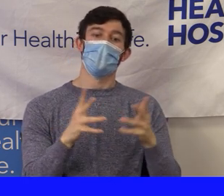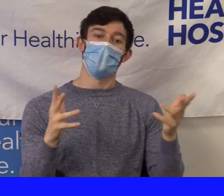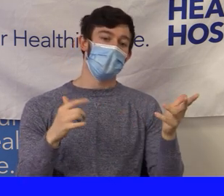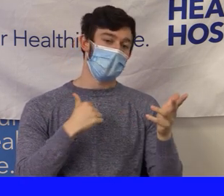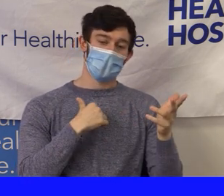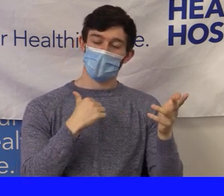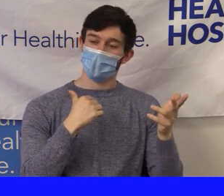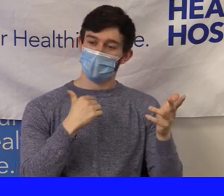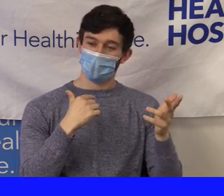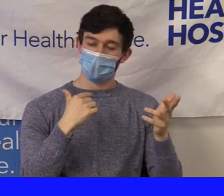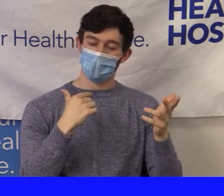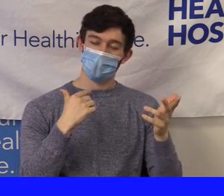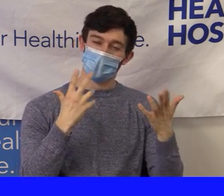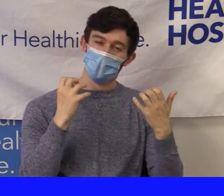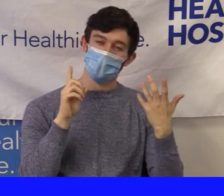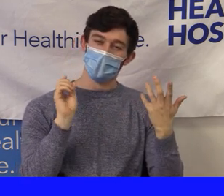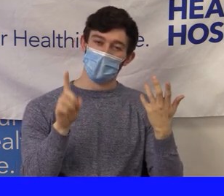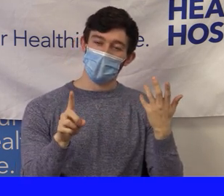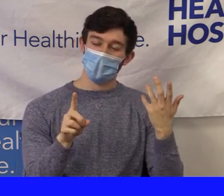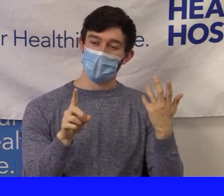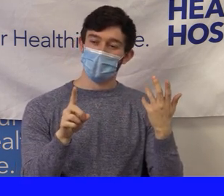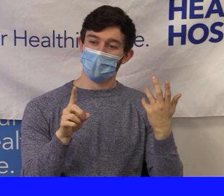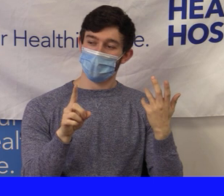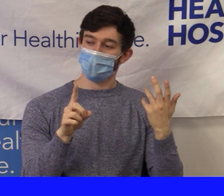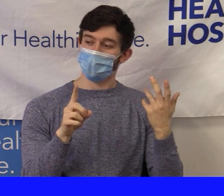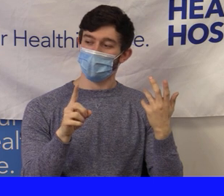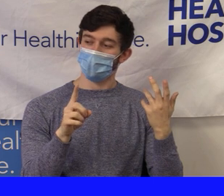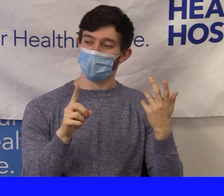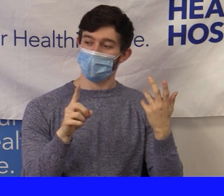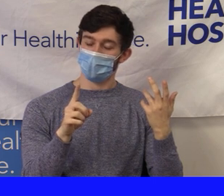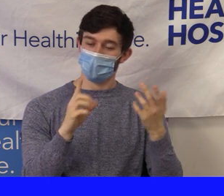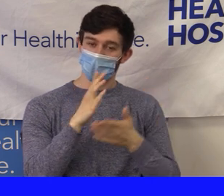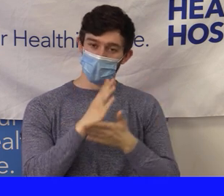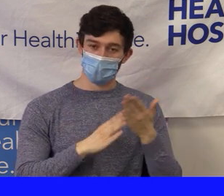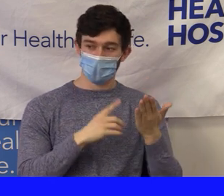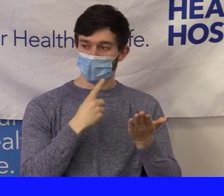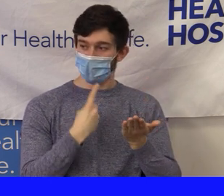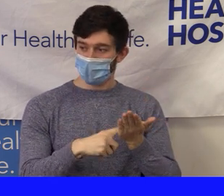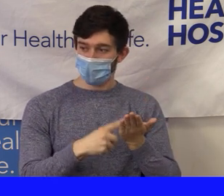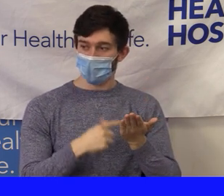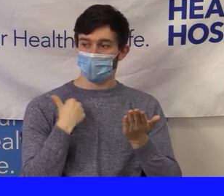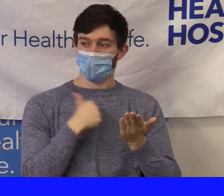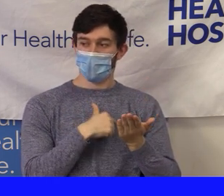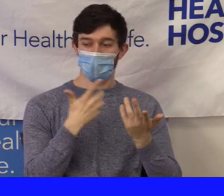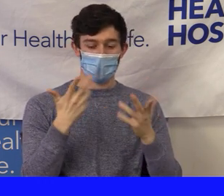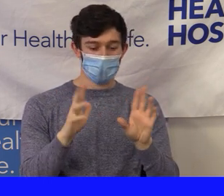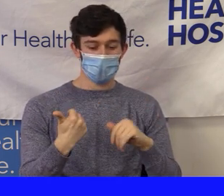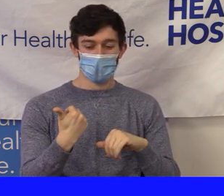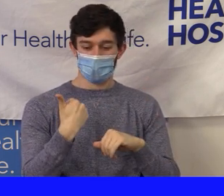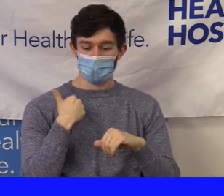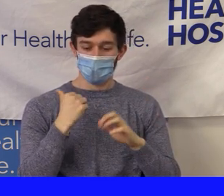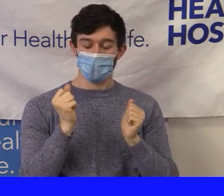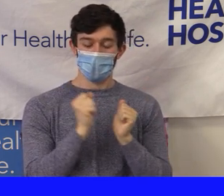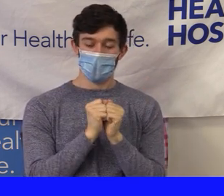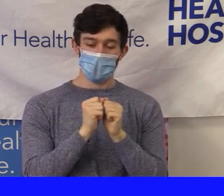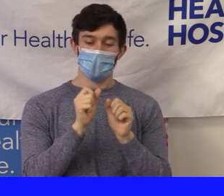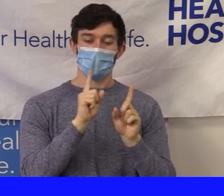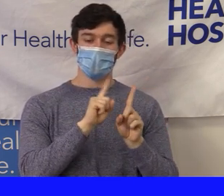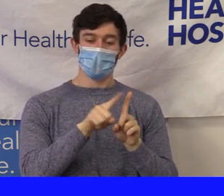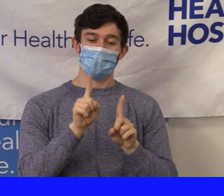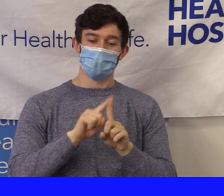continue. My question is, in some discussions that we had with the different